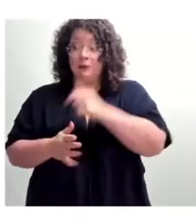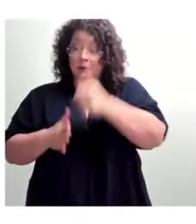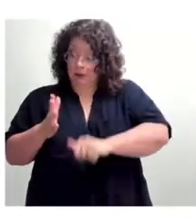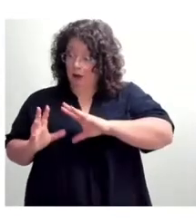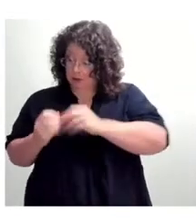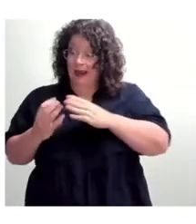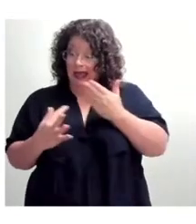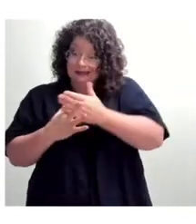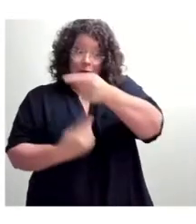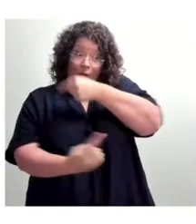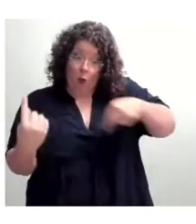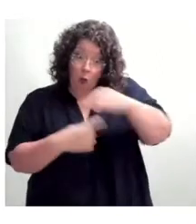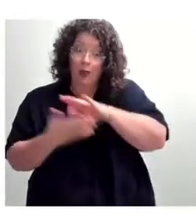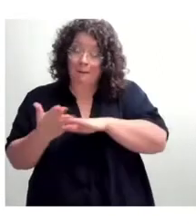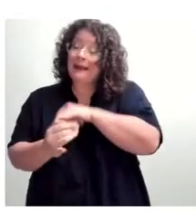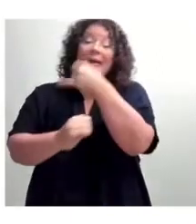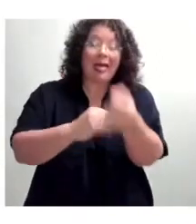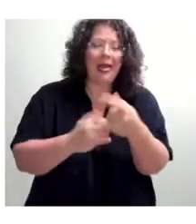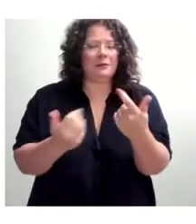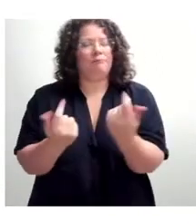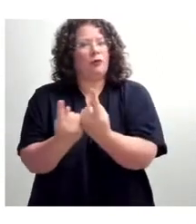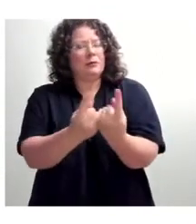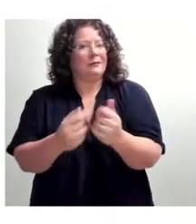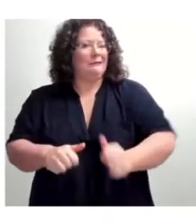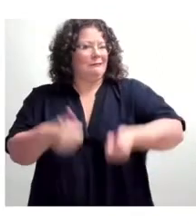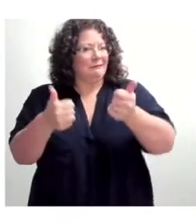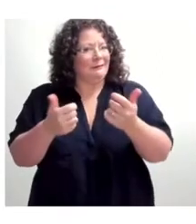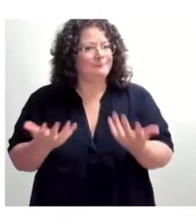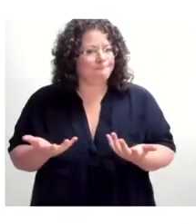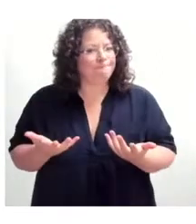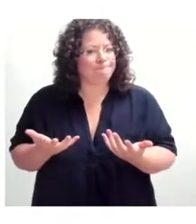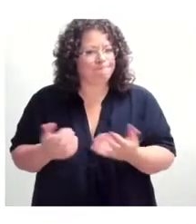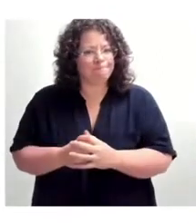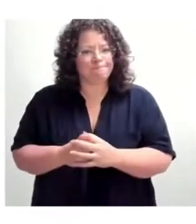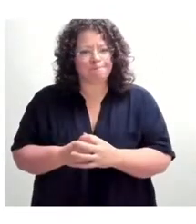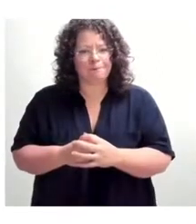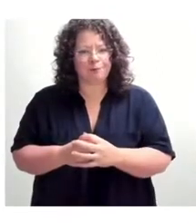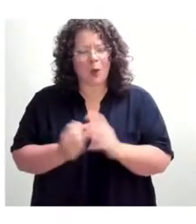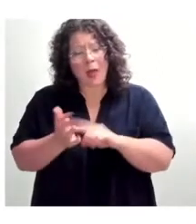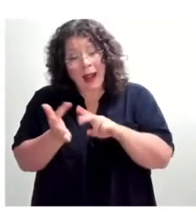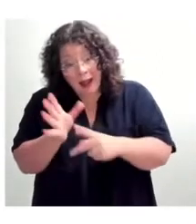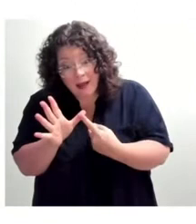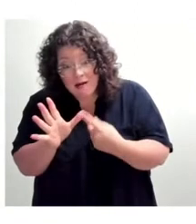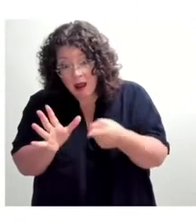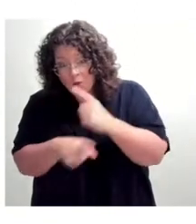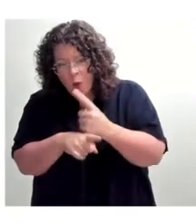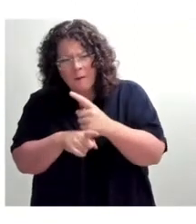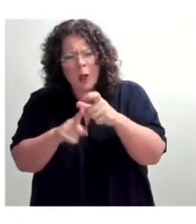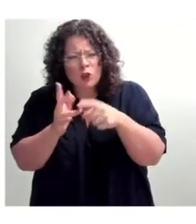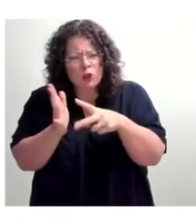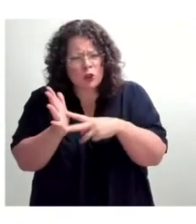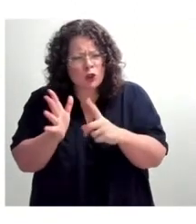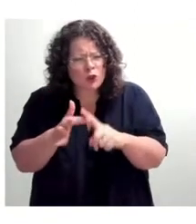go to really get the best product experience? It's a long way. I must say with